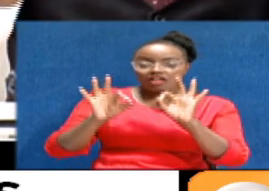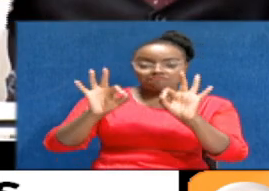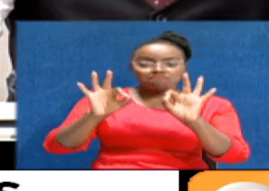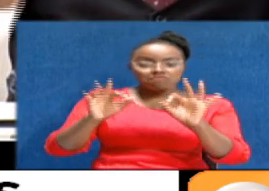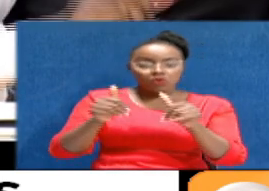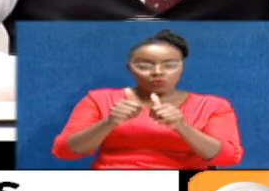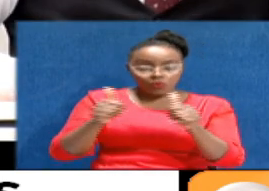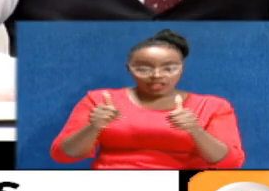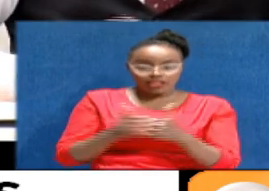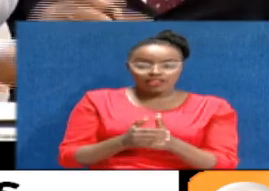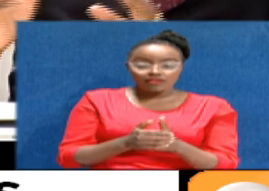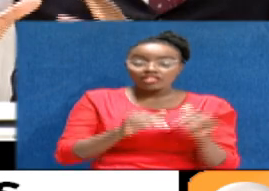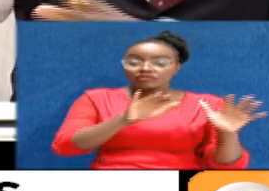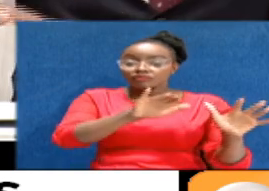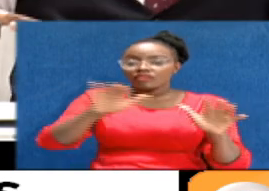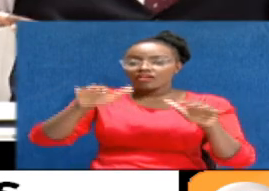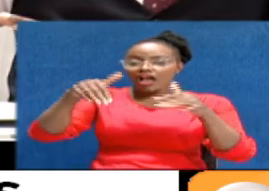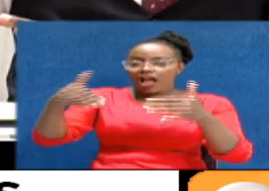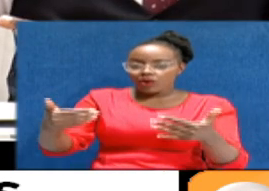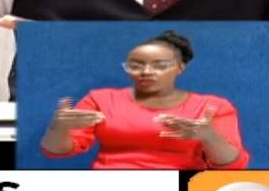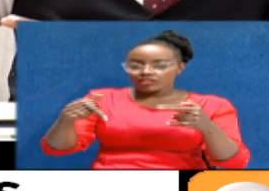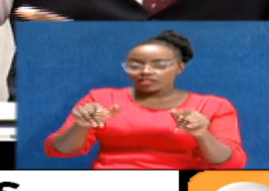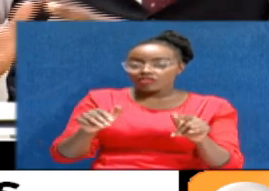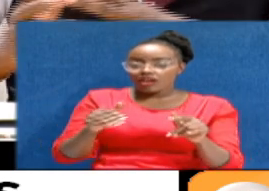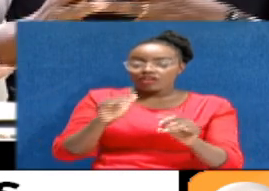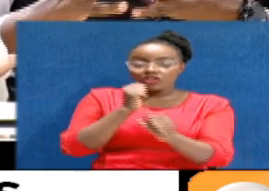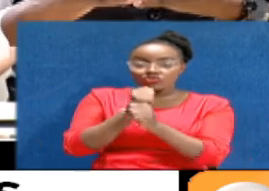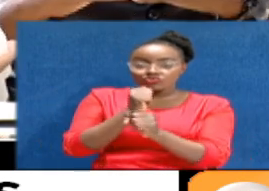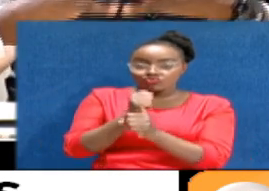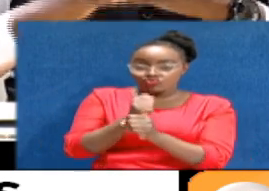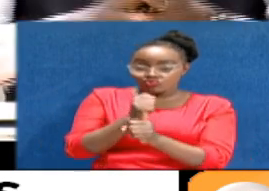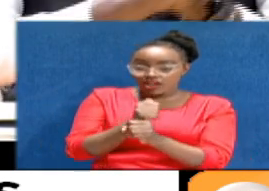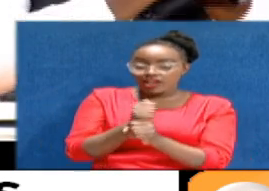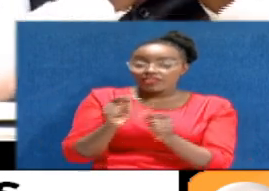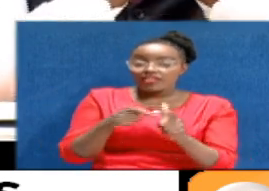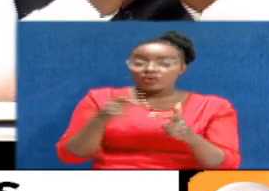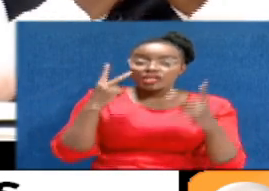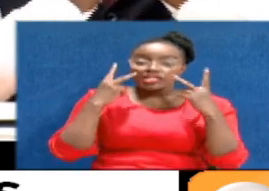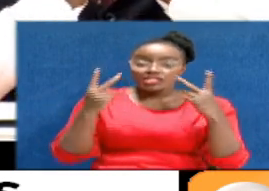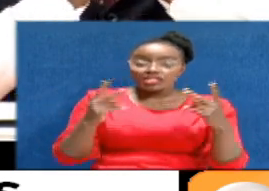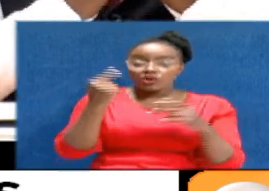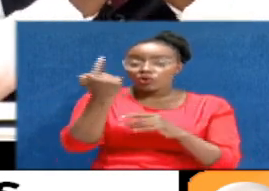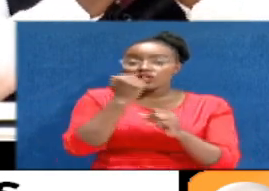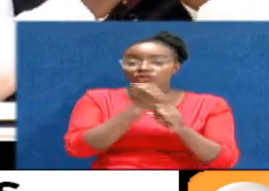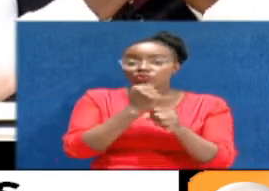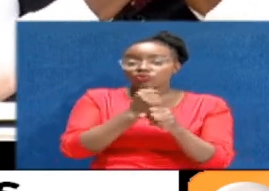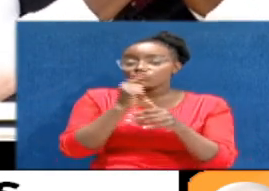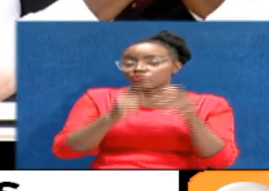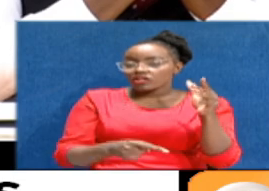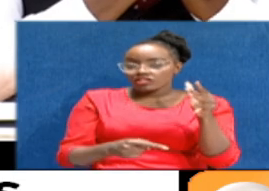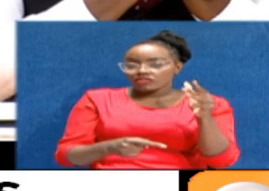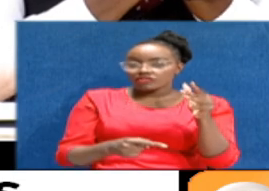fluently. In terms of how she intends to do work, we can see all she's doing is what